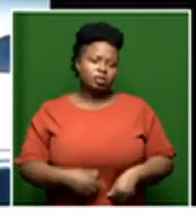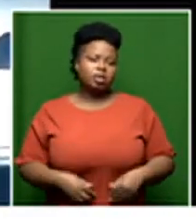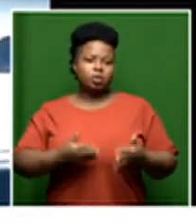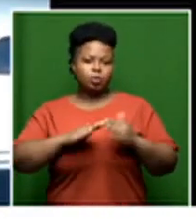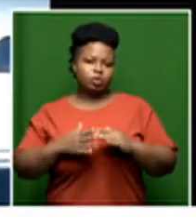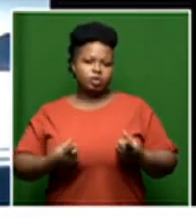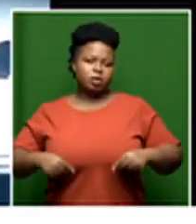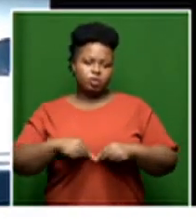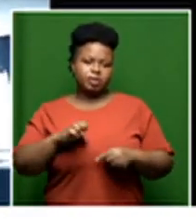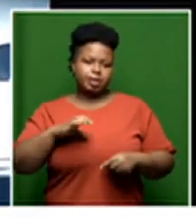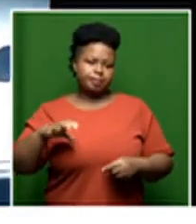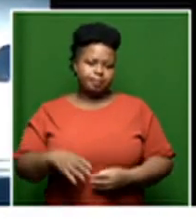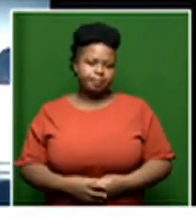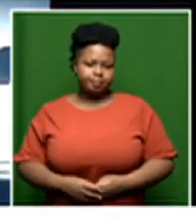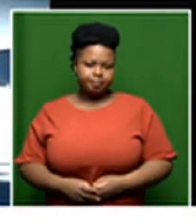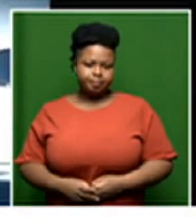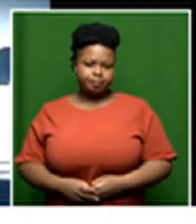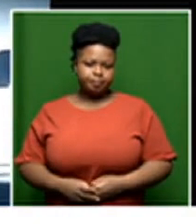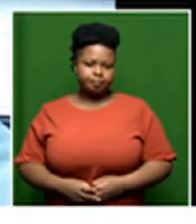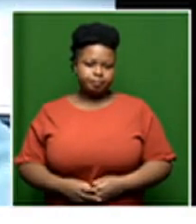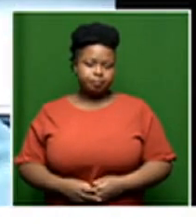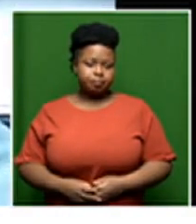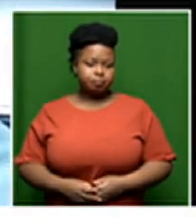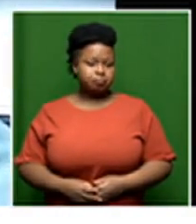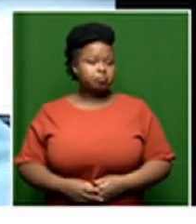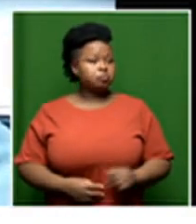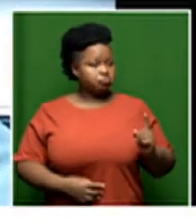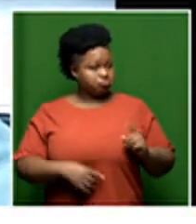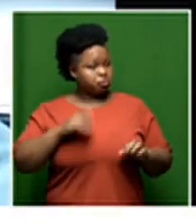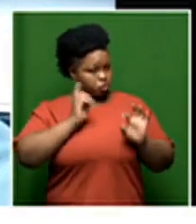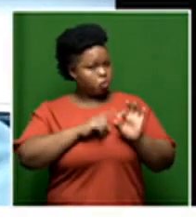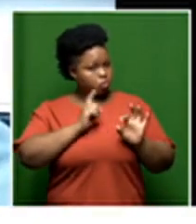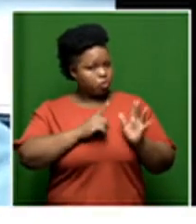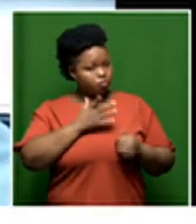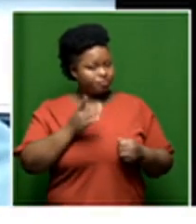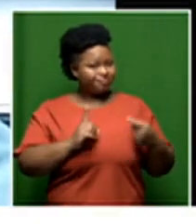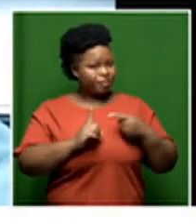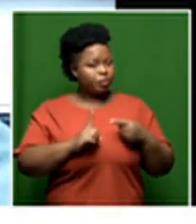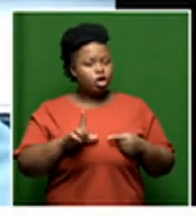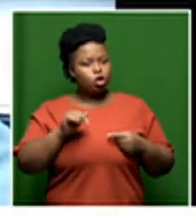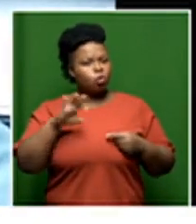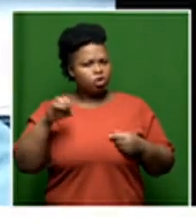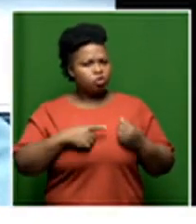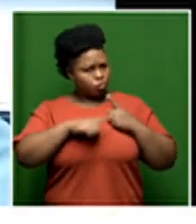our community here in the Eastern Cape. So is he quite positive despite all the negativity around him?